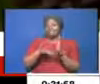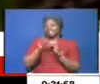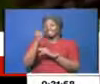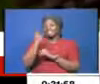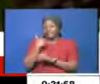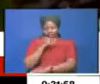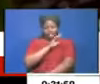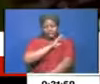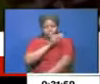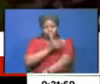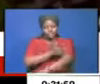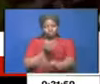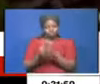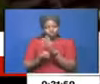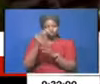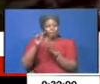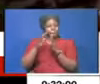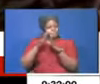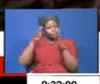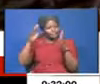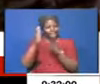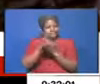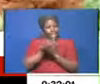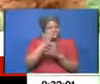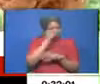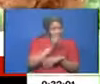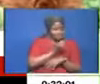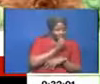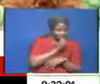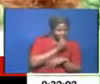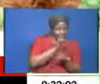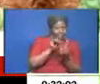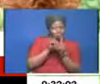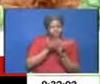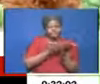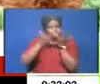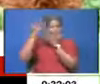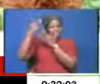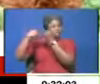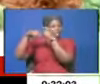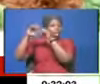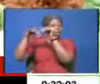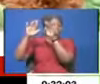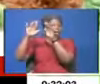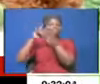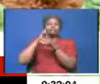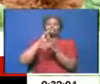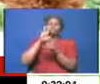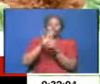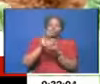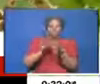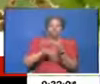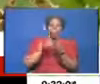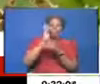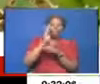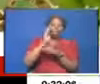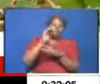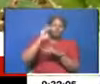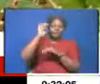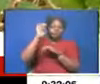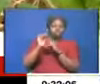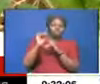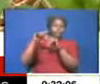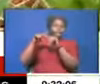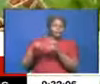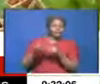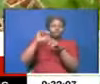capacity to produce a bigger share for consumption and export, adding that he plans to reduce the dependency on basic food imports